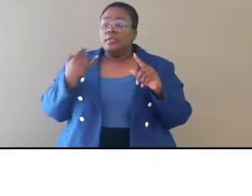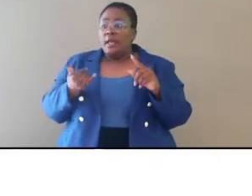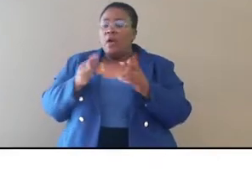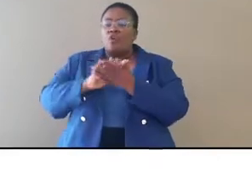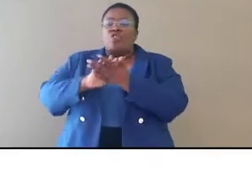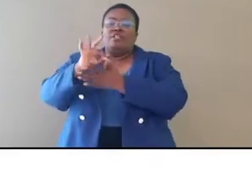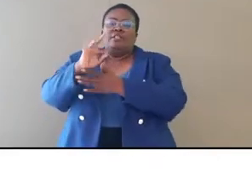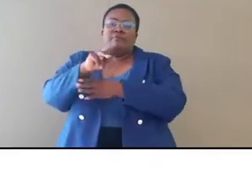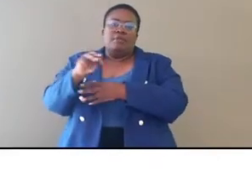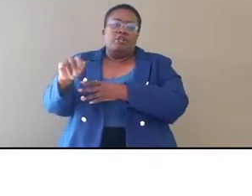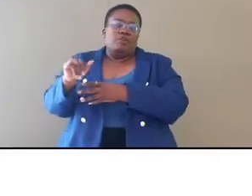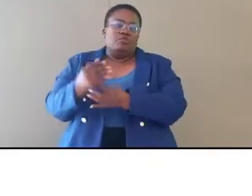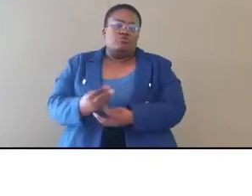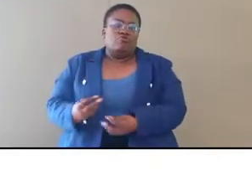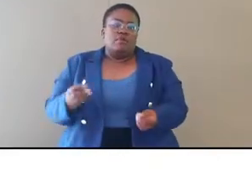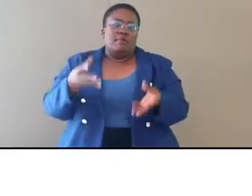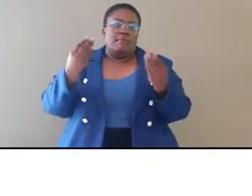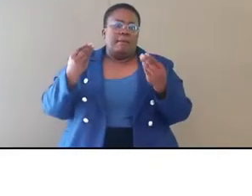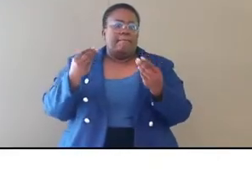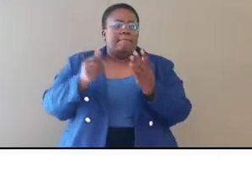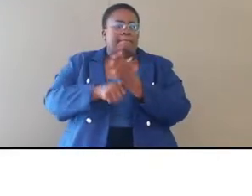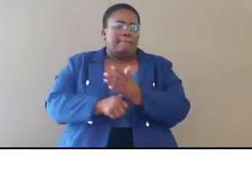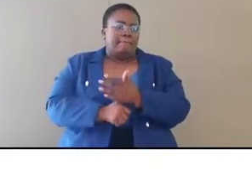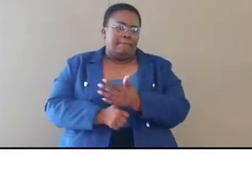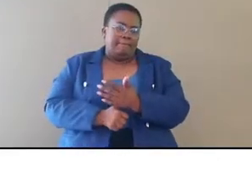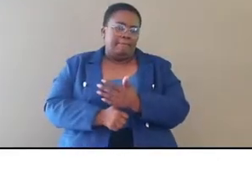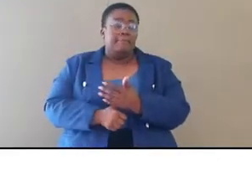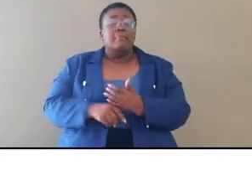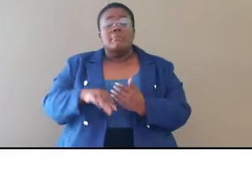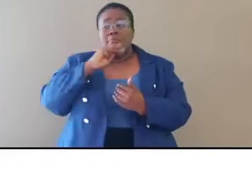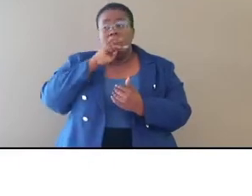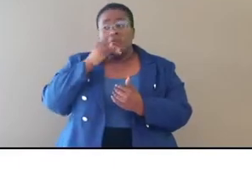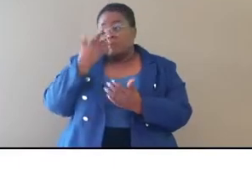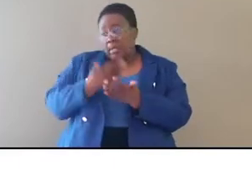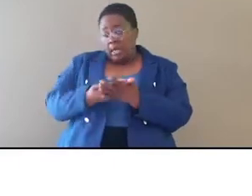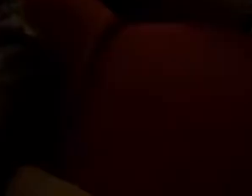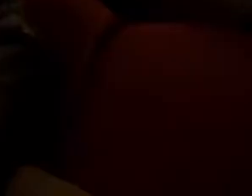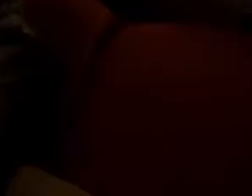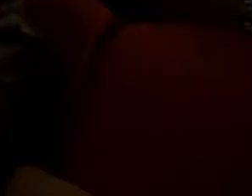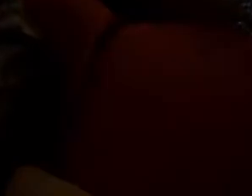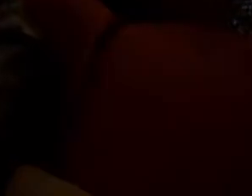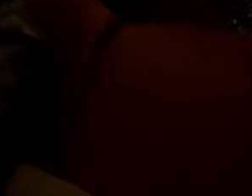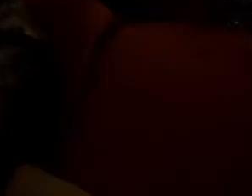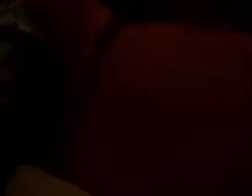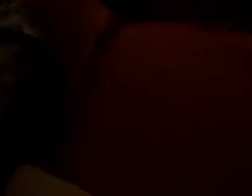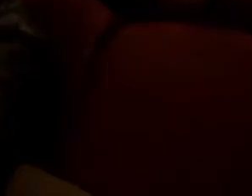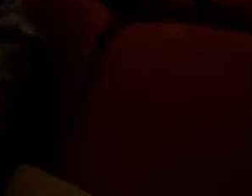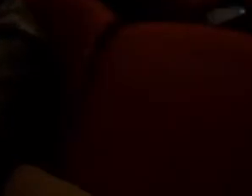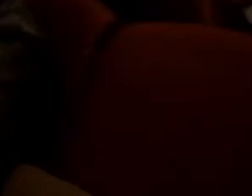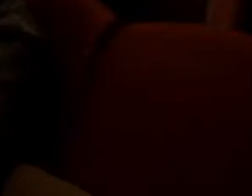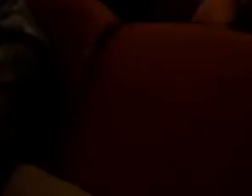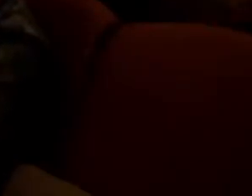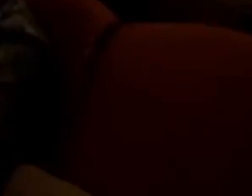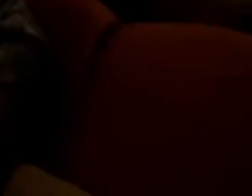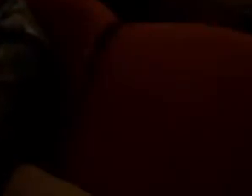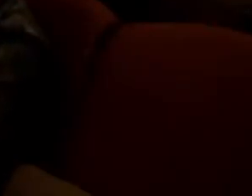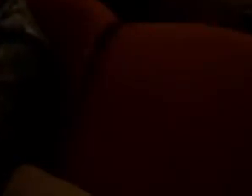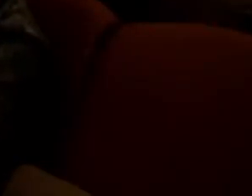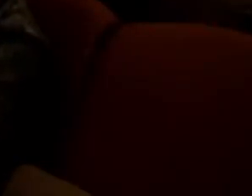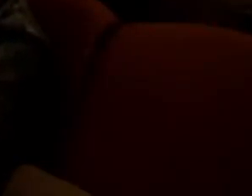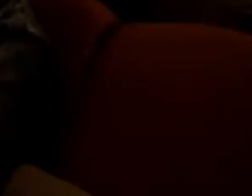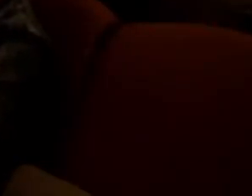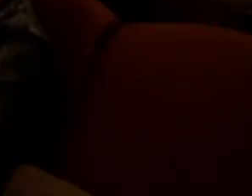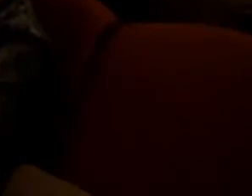children. That, in itself, we can give government a round of applause for that. There's a room for improvement, but we started there, because